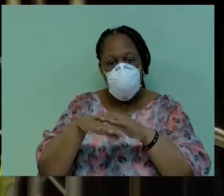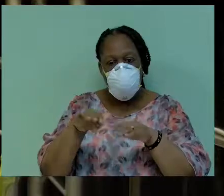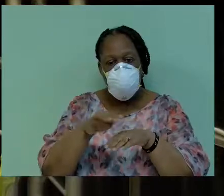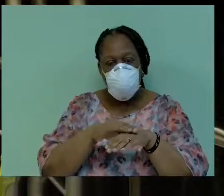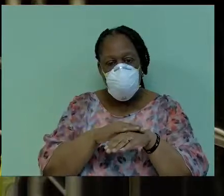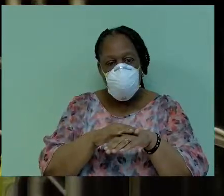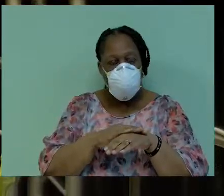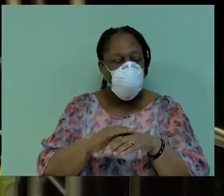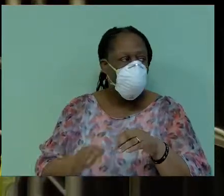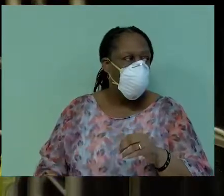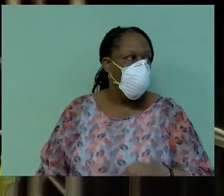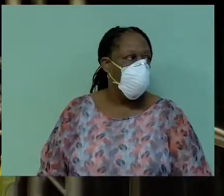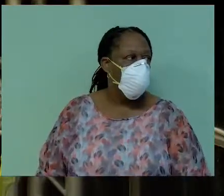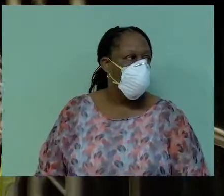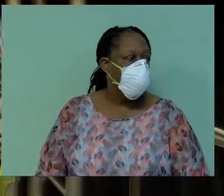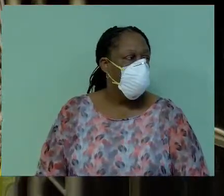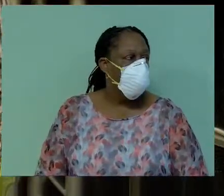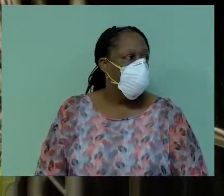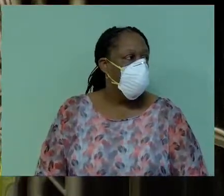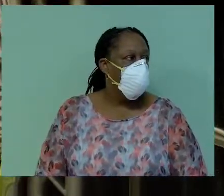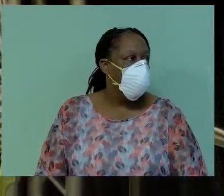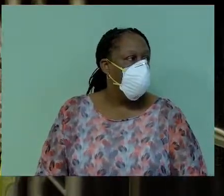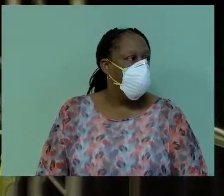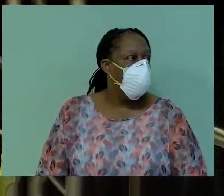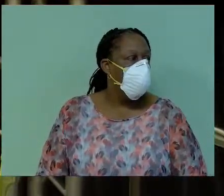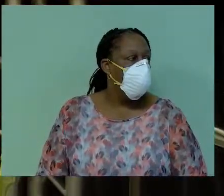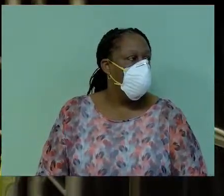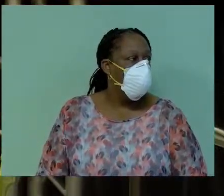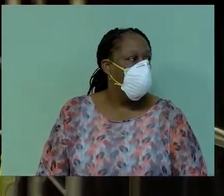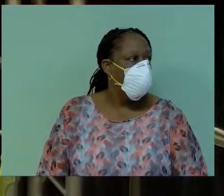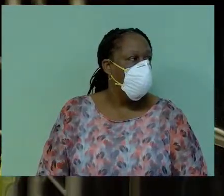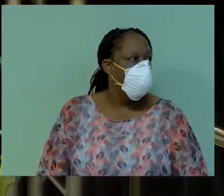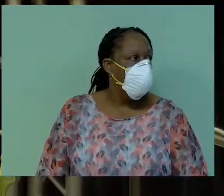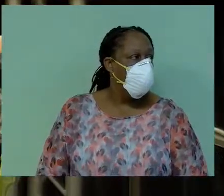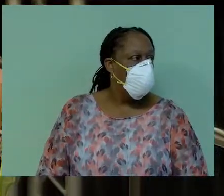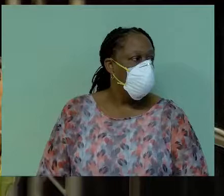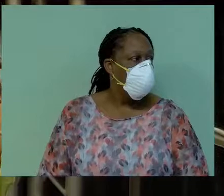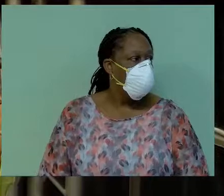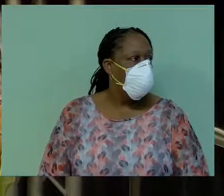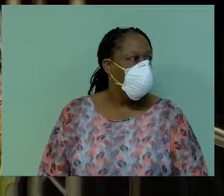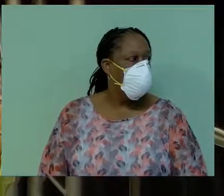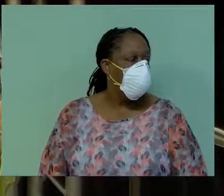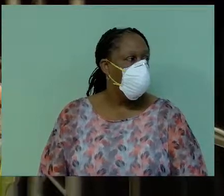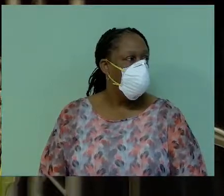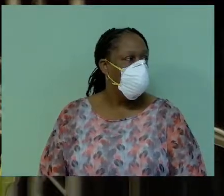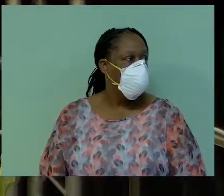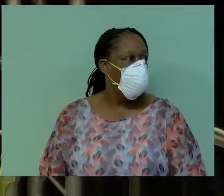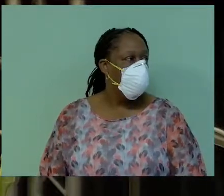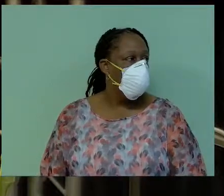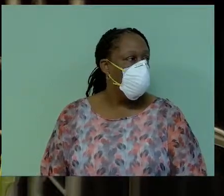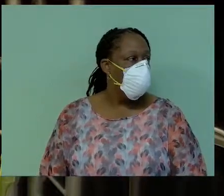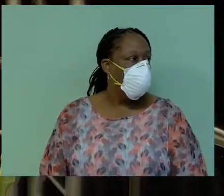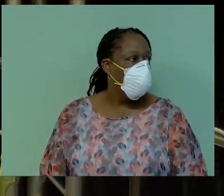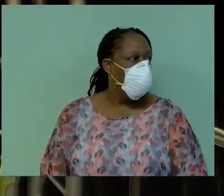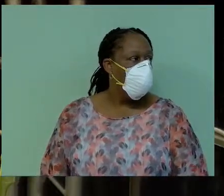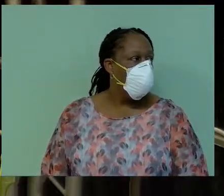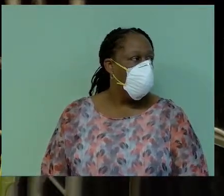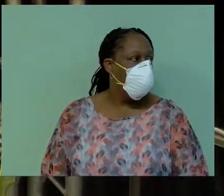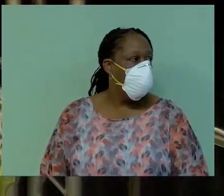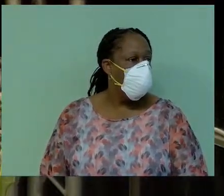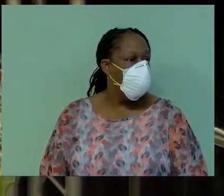hand sanitizer, some persons have also asked, why can't I go into the store and I take a bottle of 70%